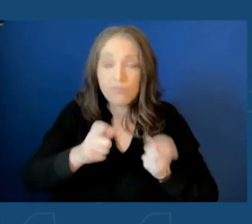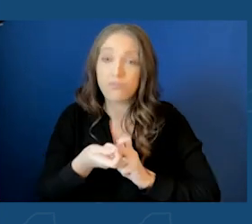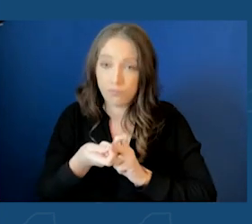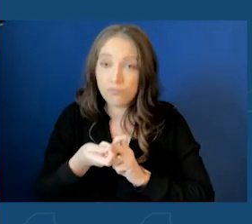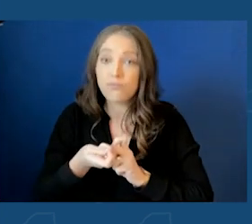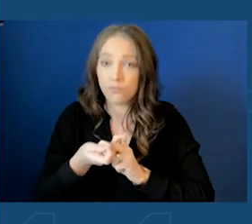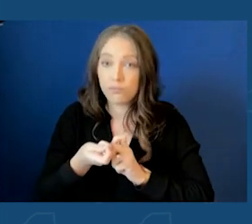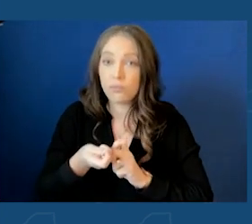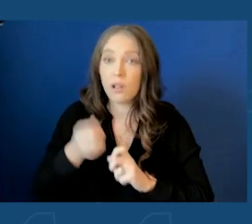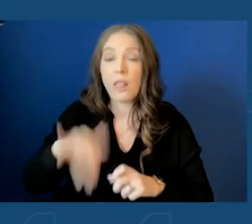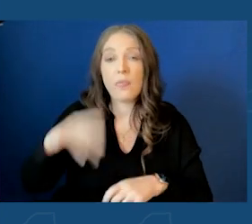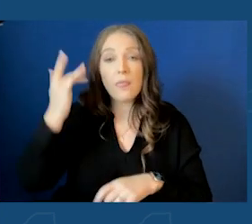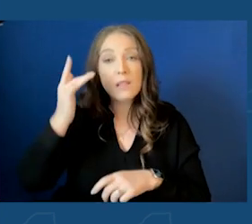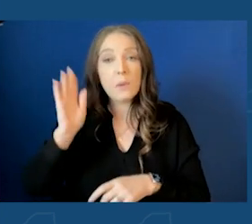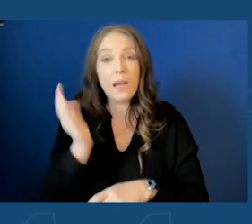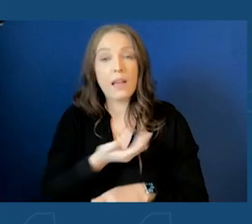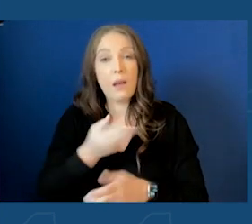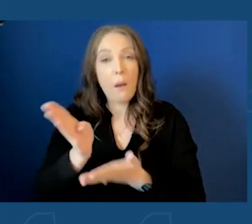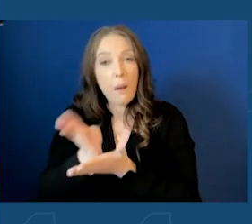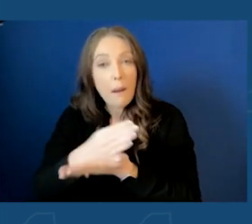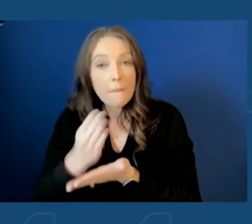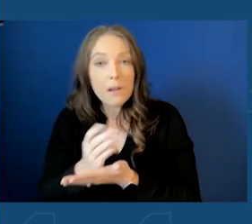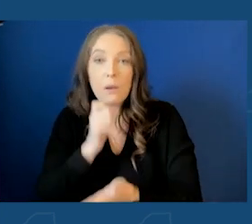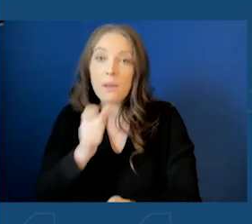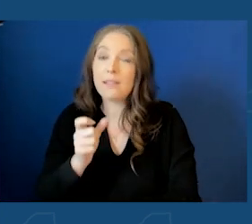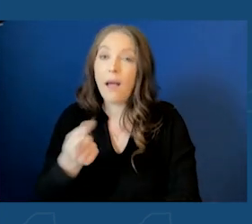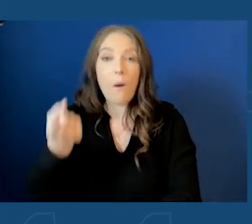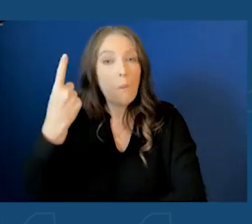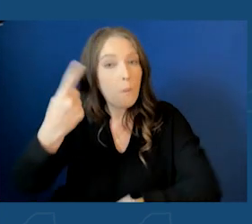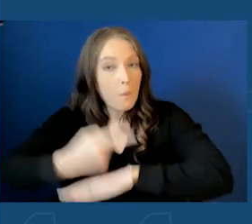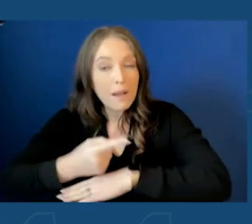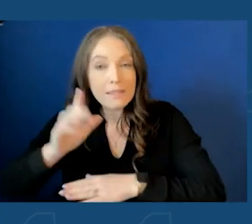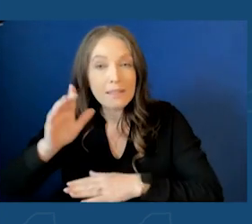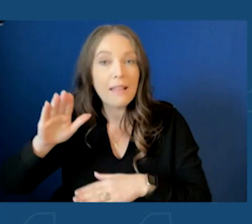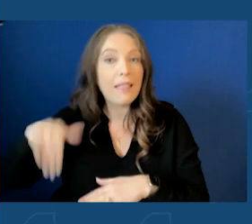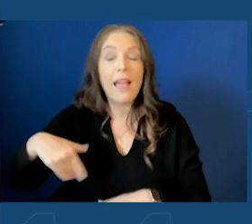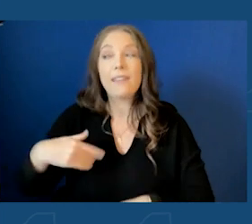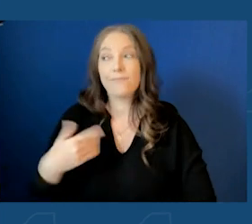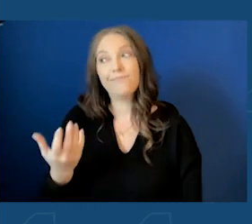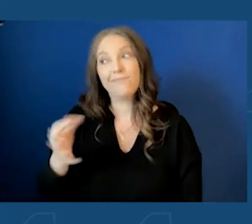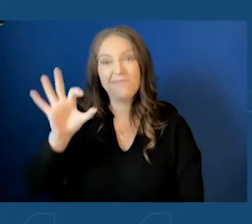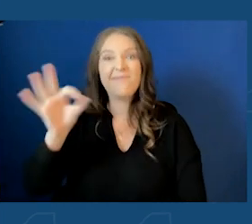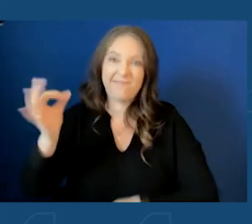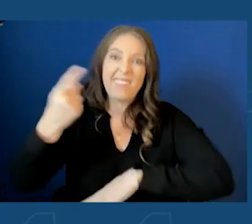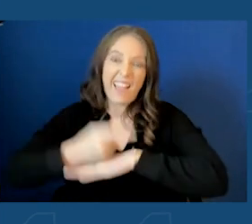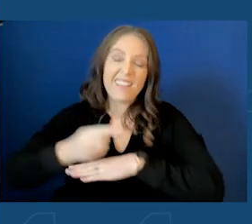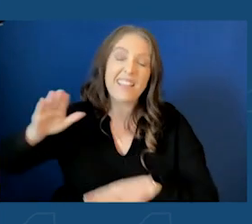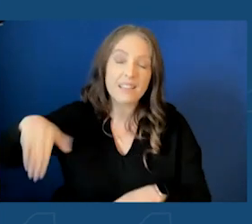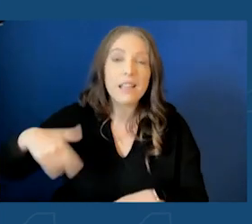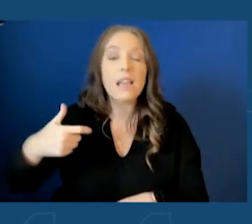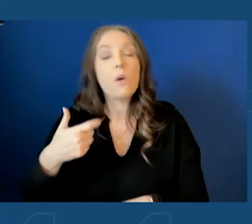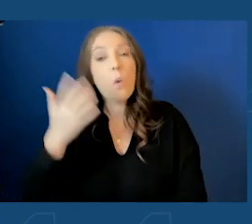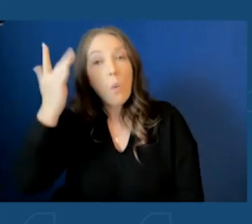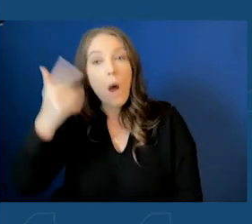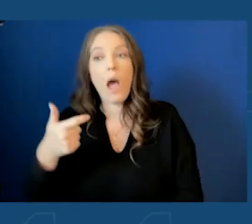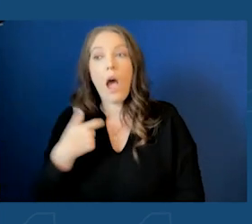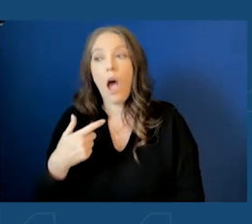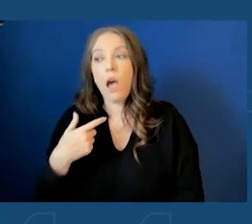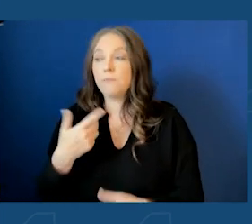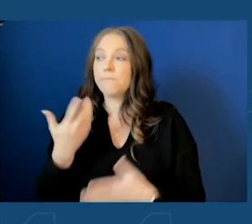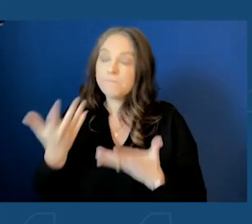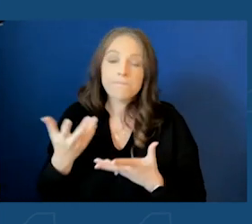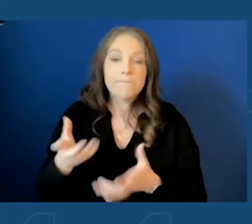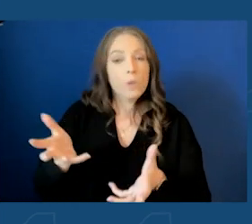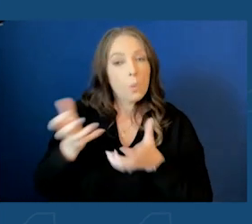not 1 day late. I would have loved an on-time budget this year. It went 9 days late because I said I insist that we make these changes